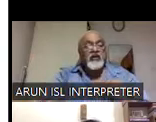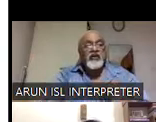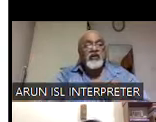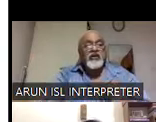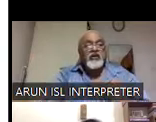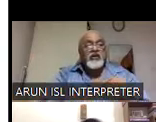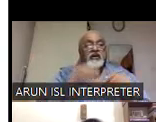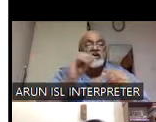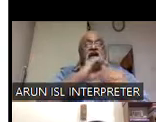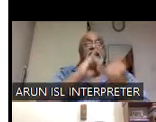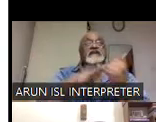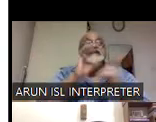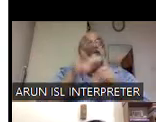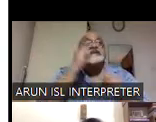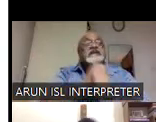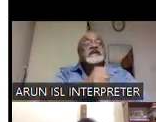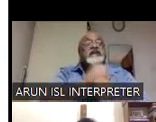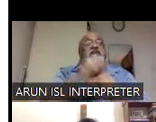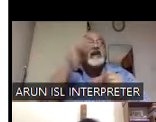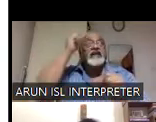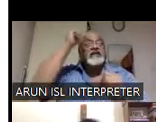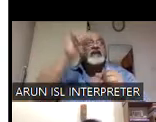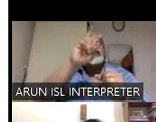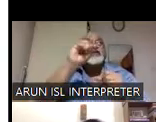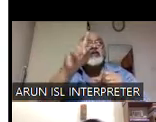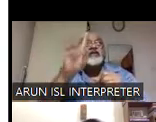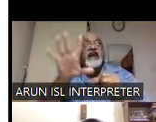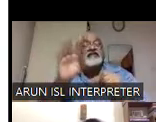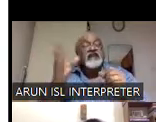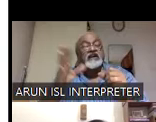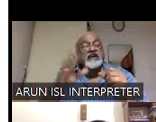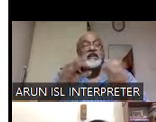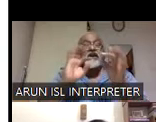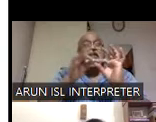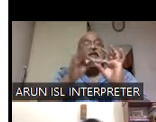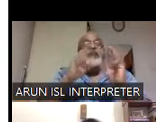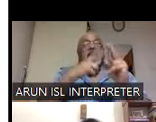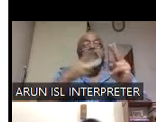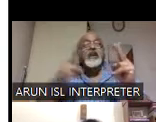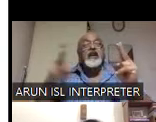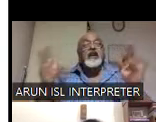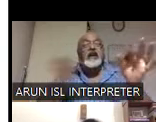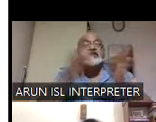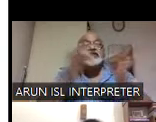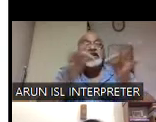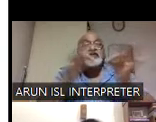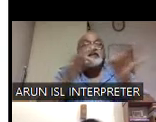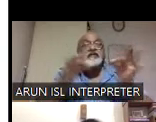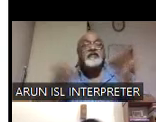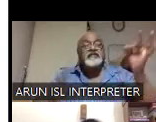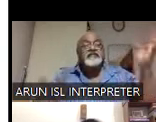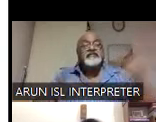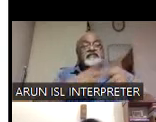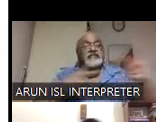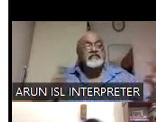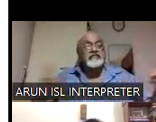Development Goals, more academic interpretations started. And one of those which has gained a lot of